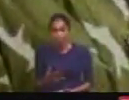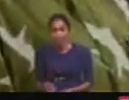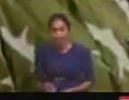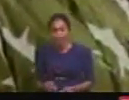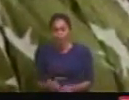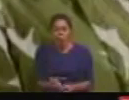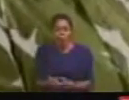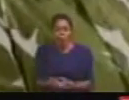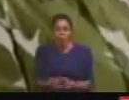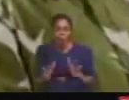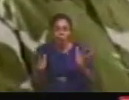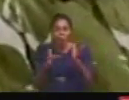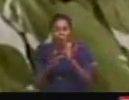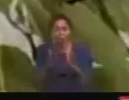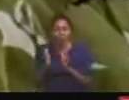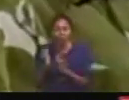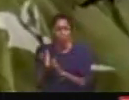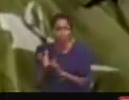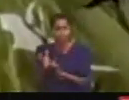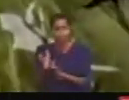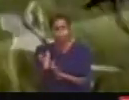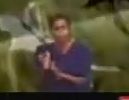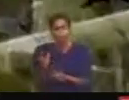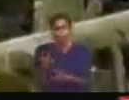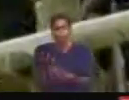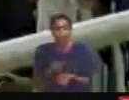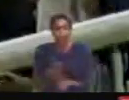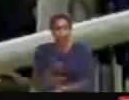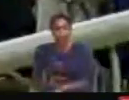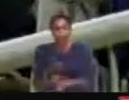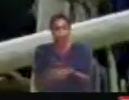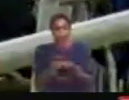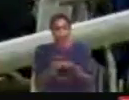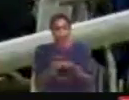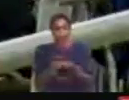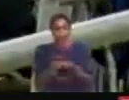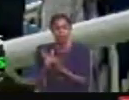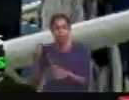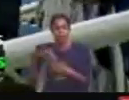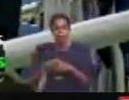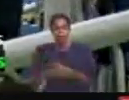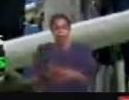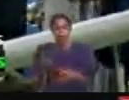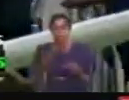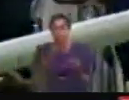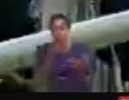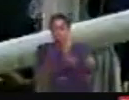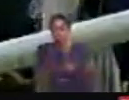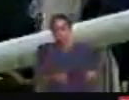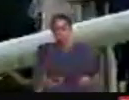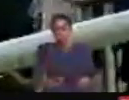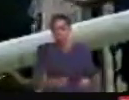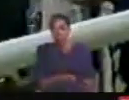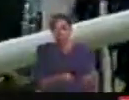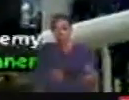Shout Jesus from the mountains, Jesus in the